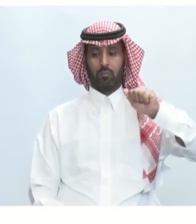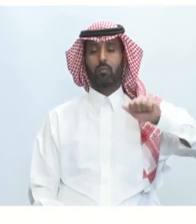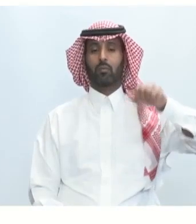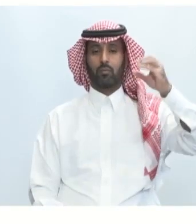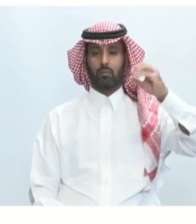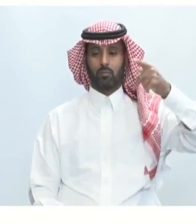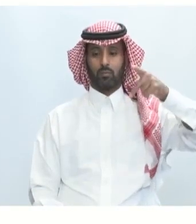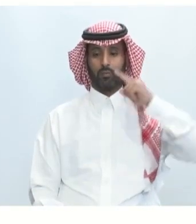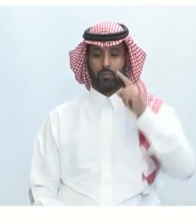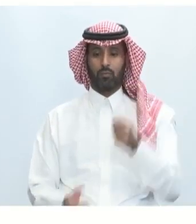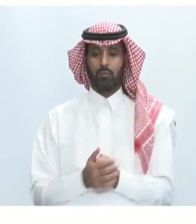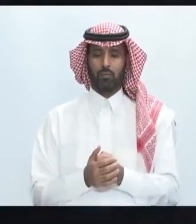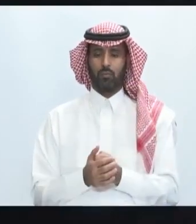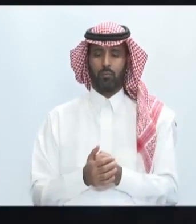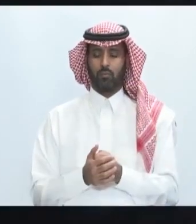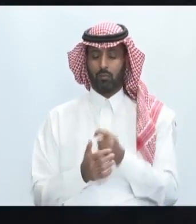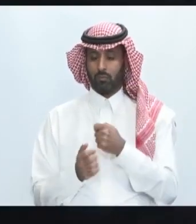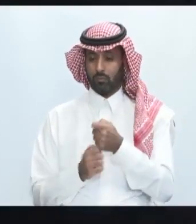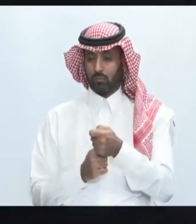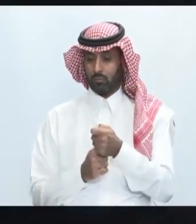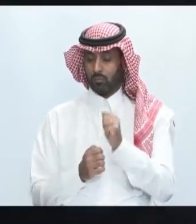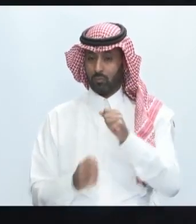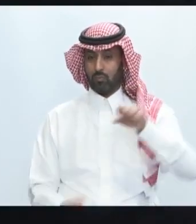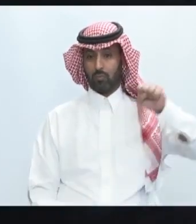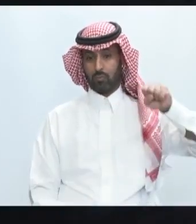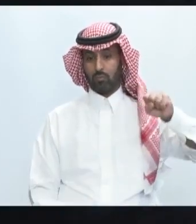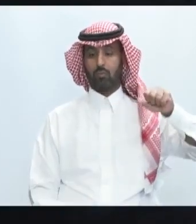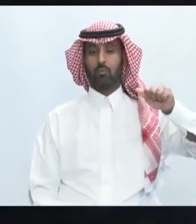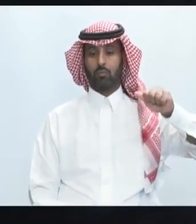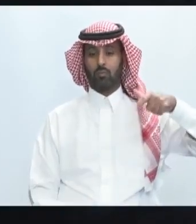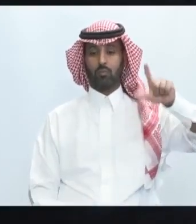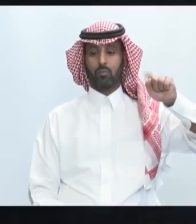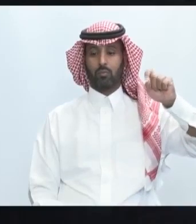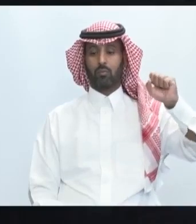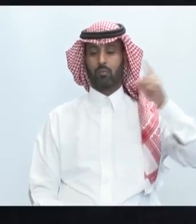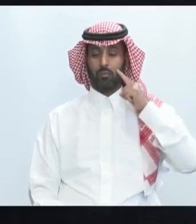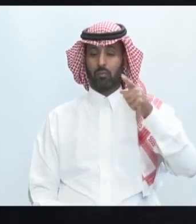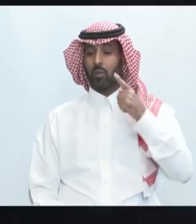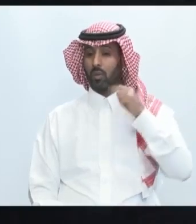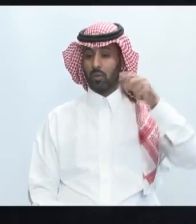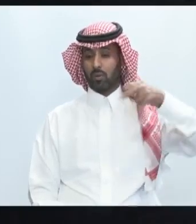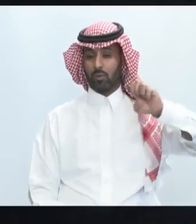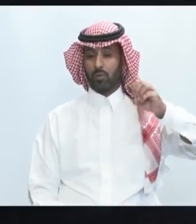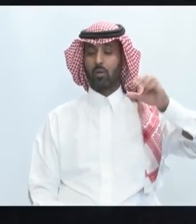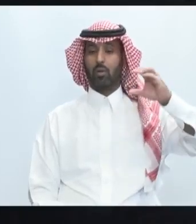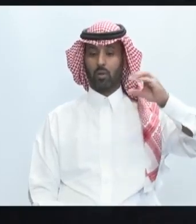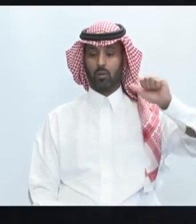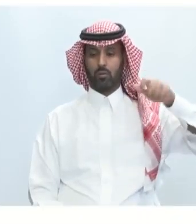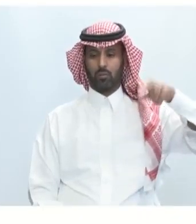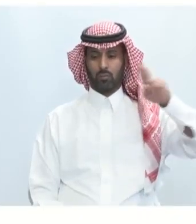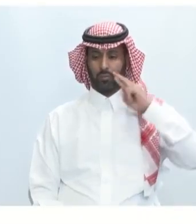car. This is a really simple sentence. Jack sold the car, and you can see the picture of the car